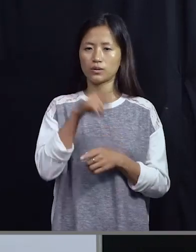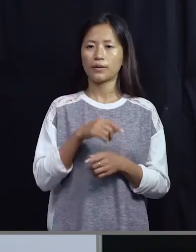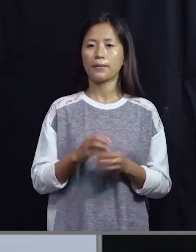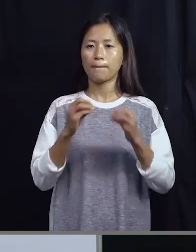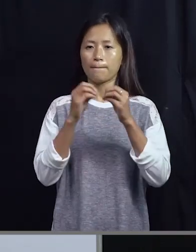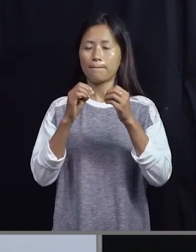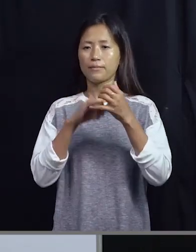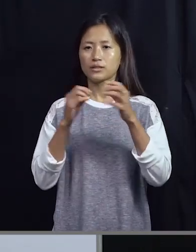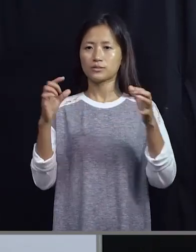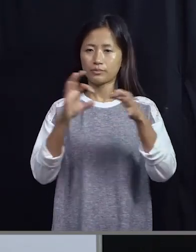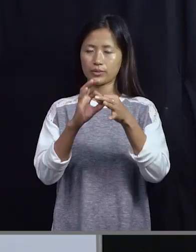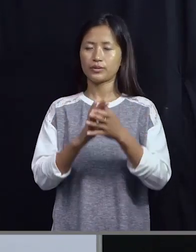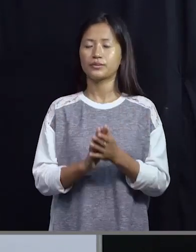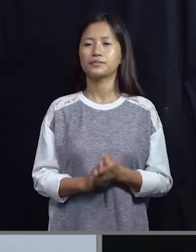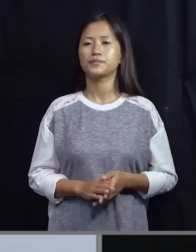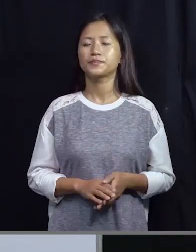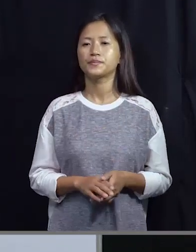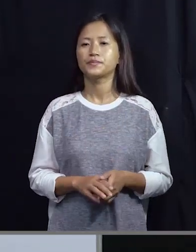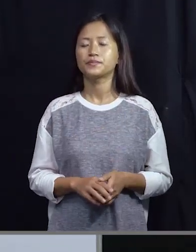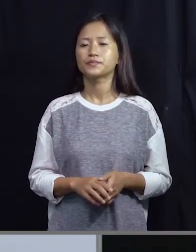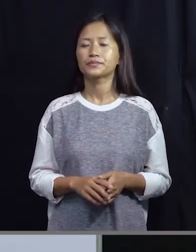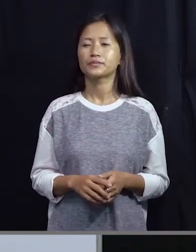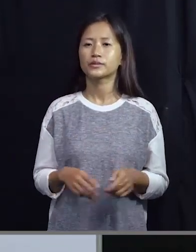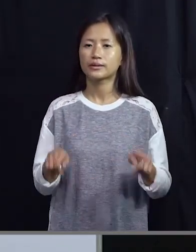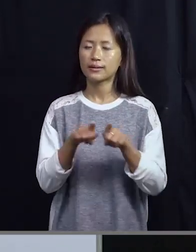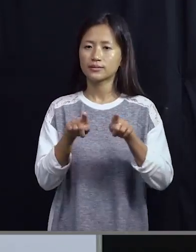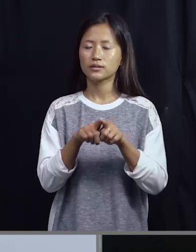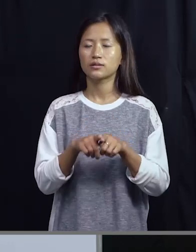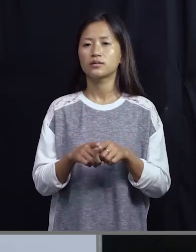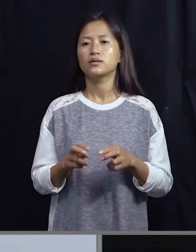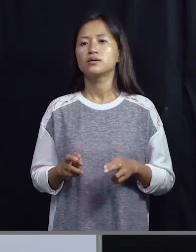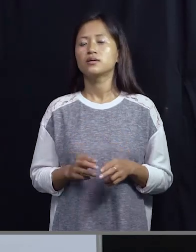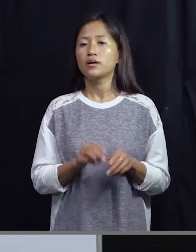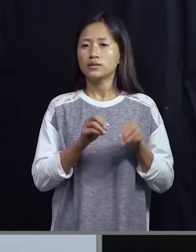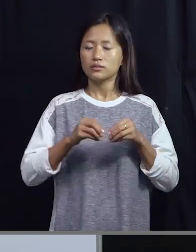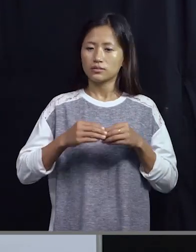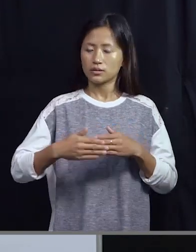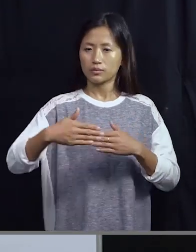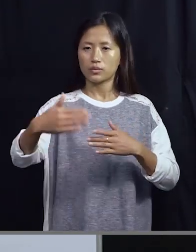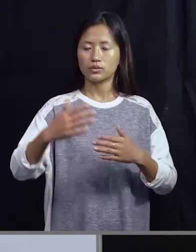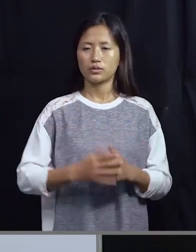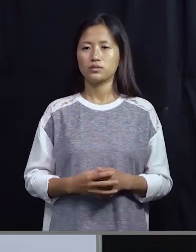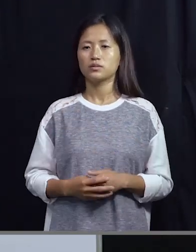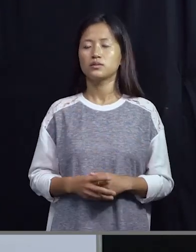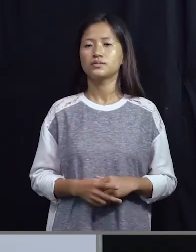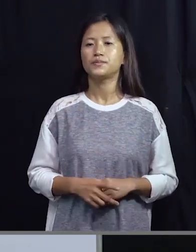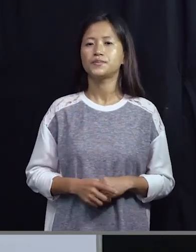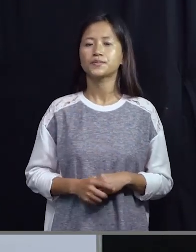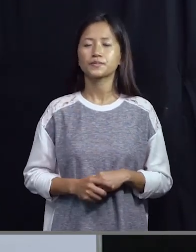this. So at the end of replication, as the replication fork proceeds, this